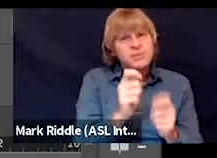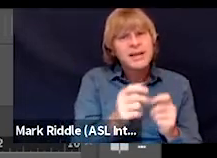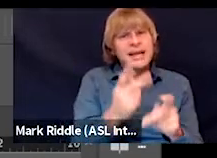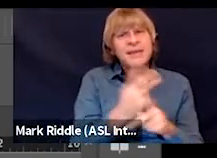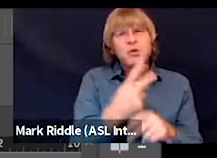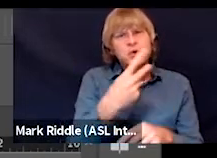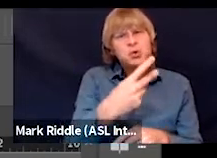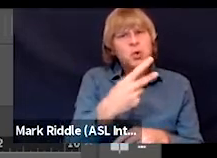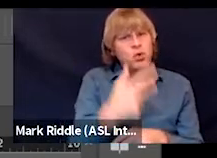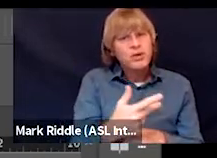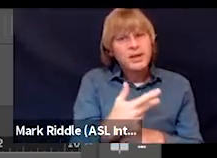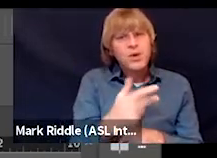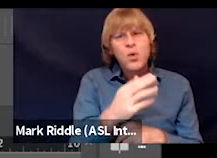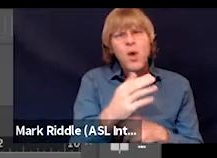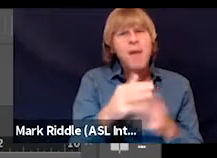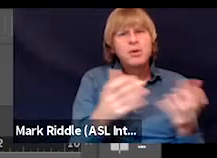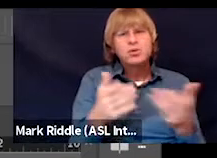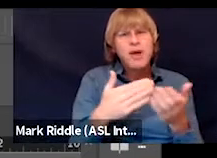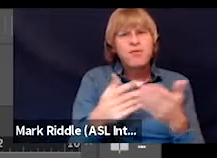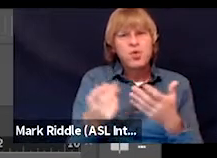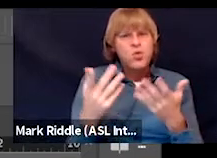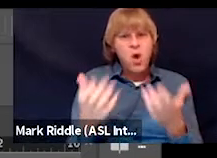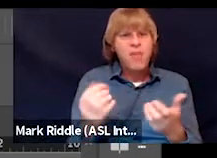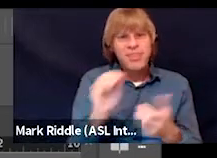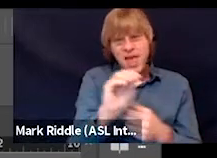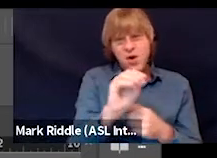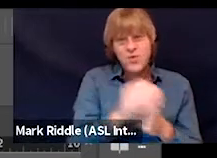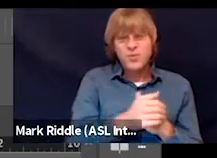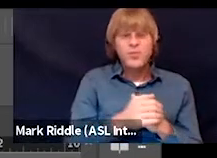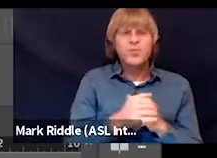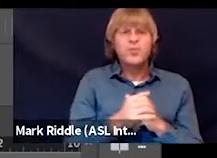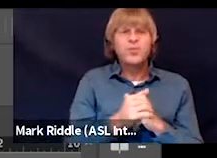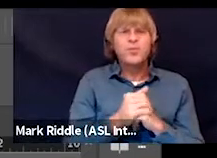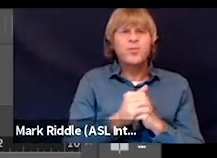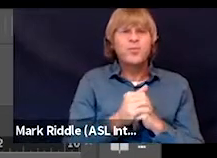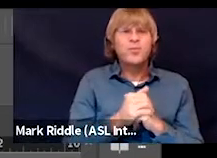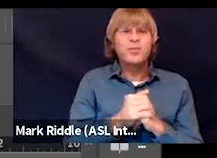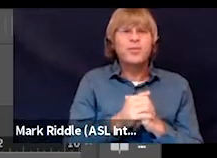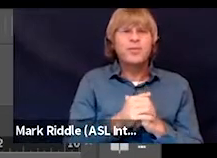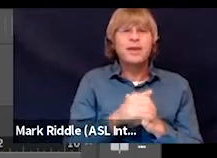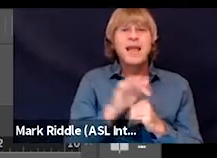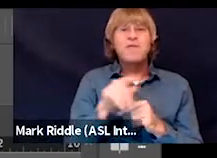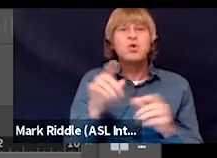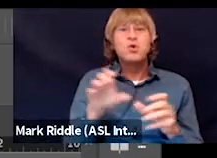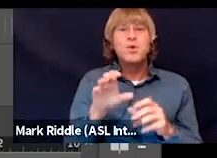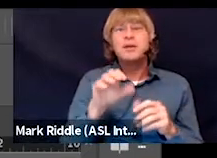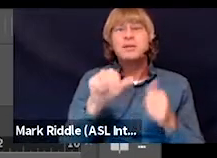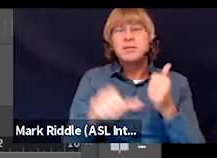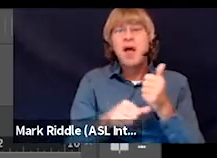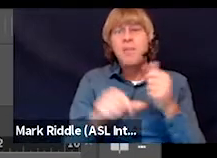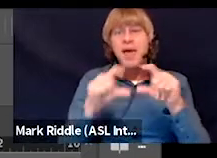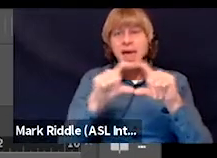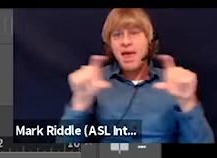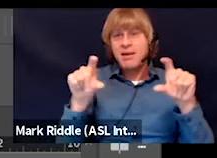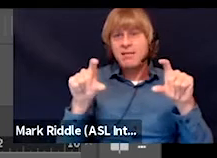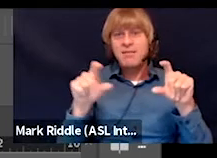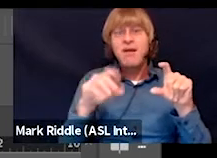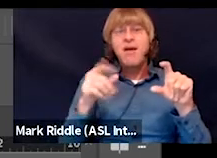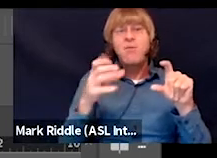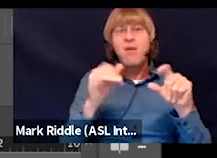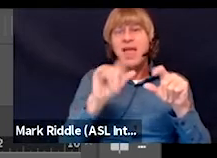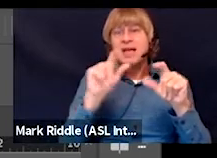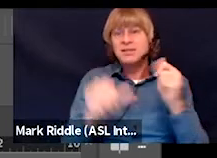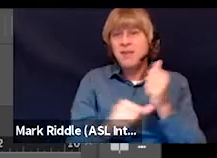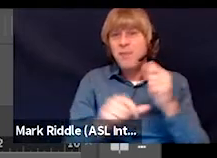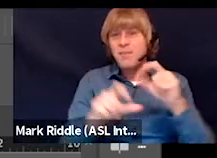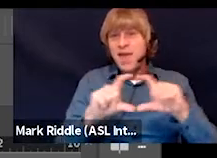or 3 or how much you want there. If you're doing a subhead and you want the